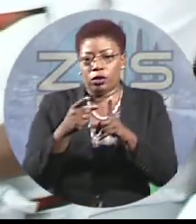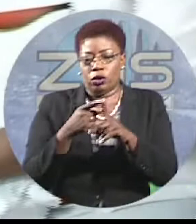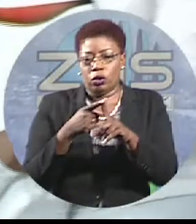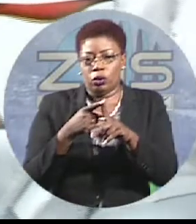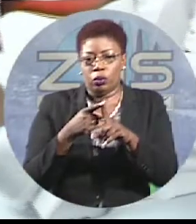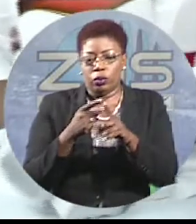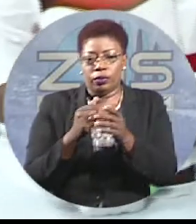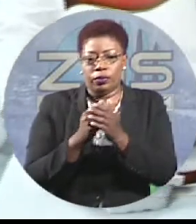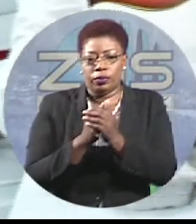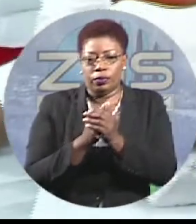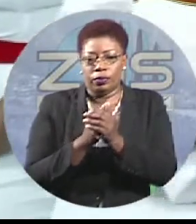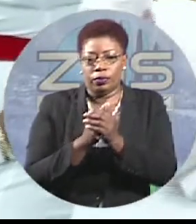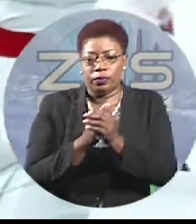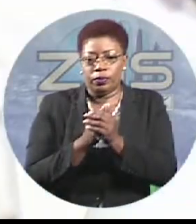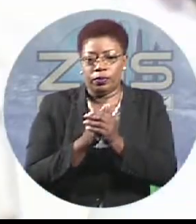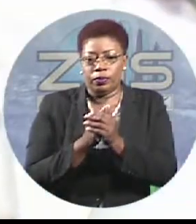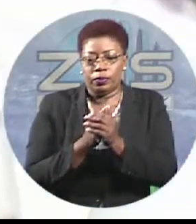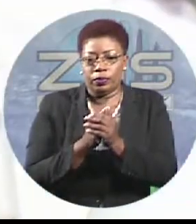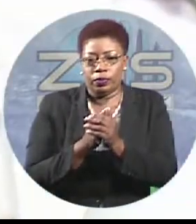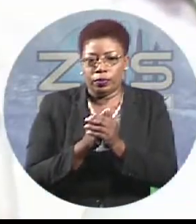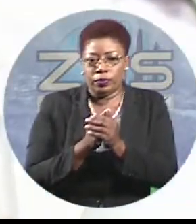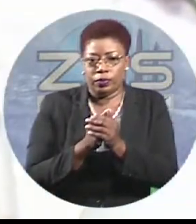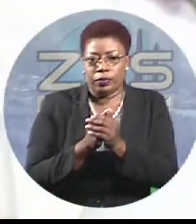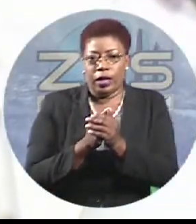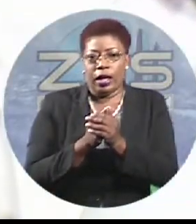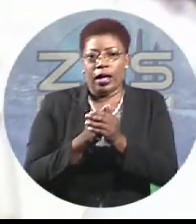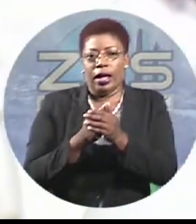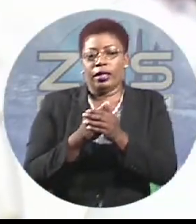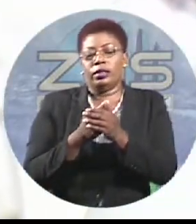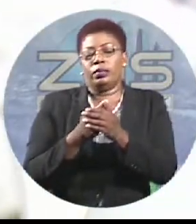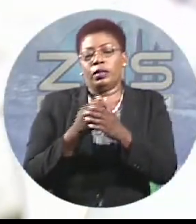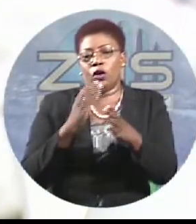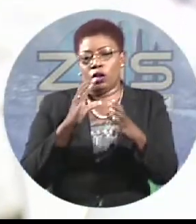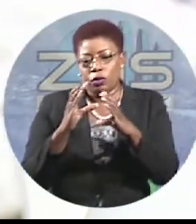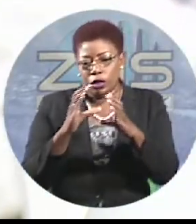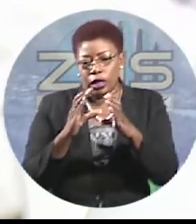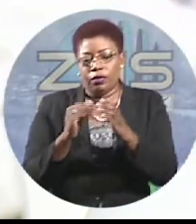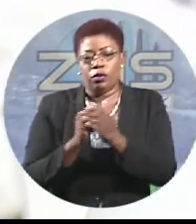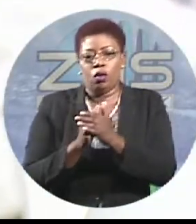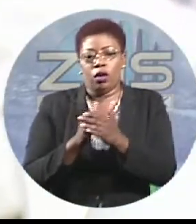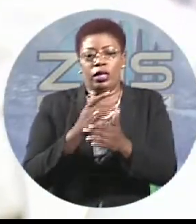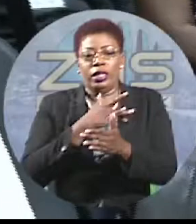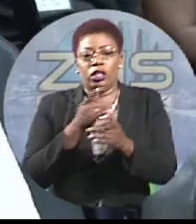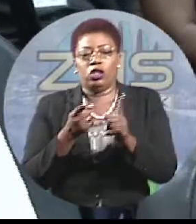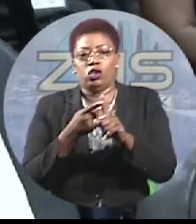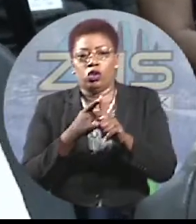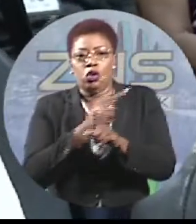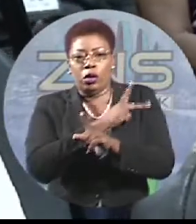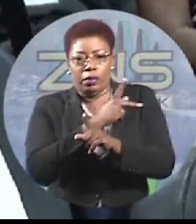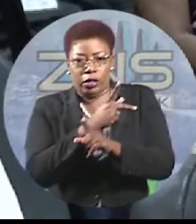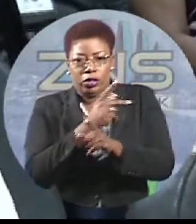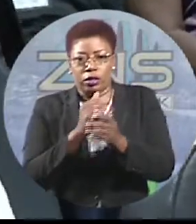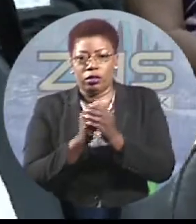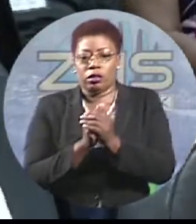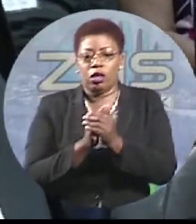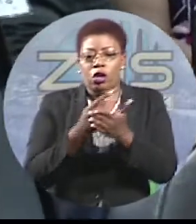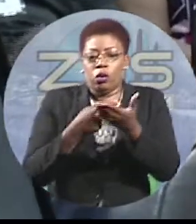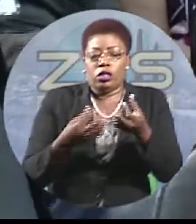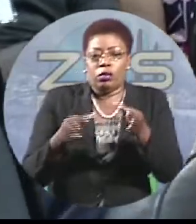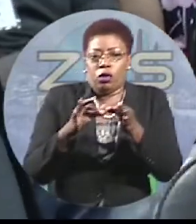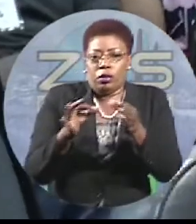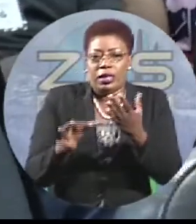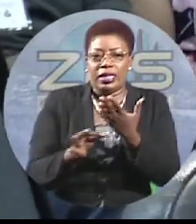informed and engaged patients, to focus on what matters most: